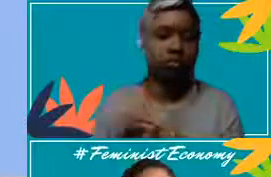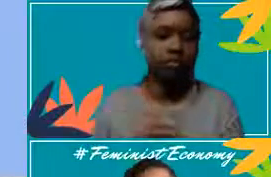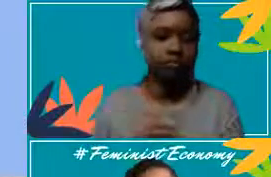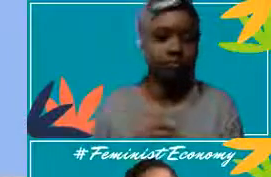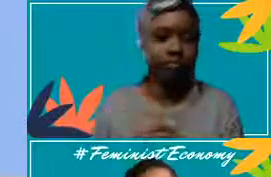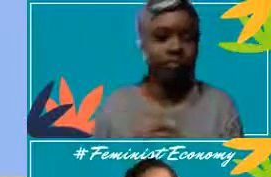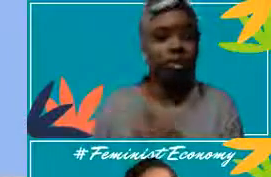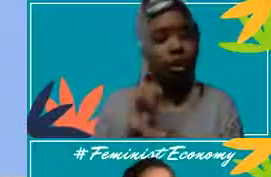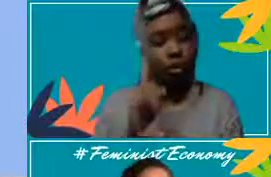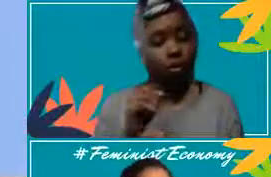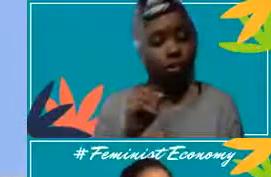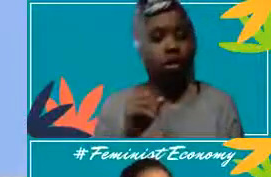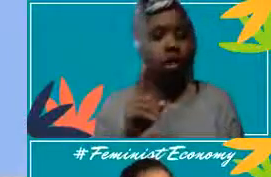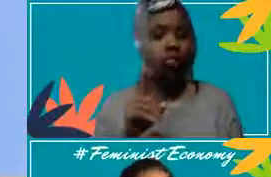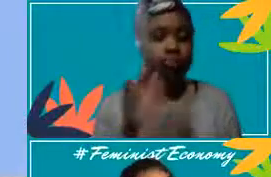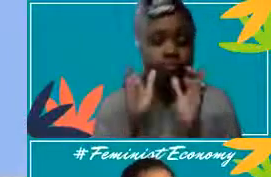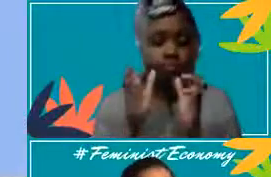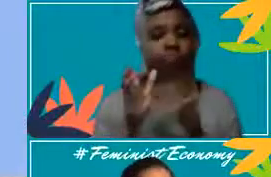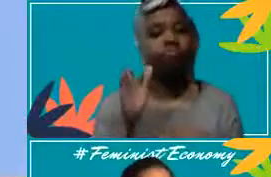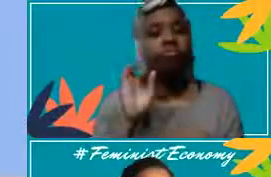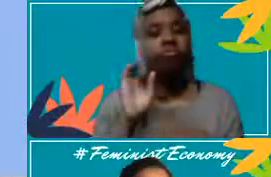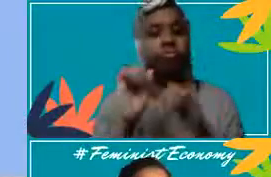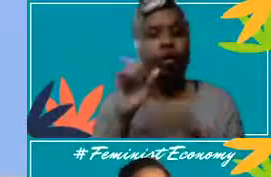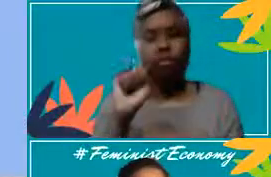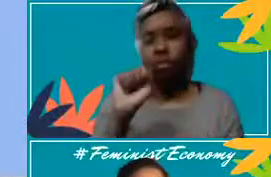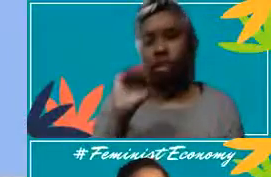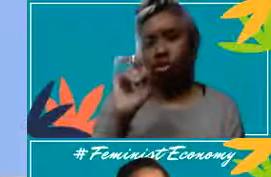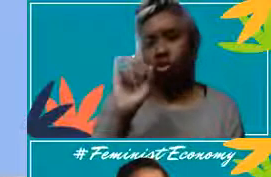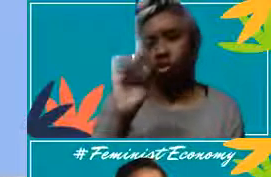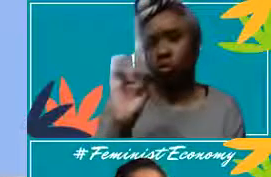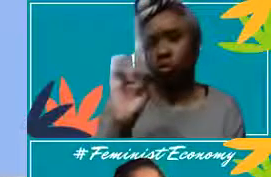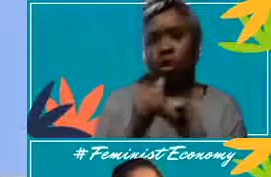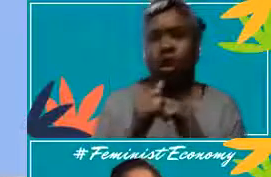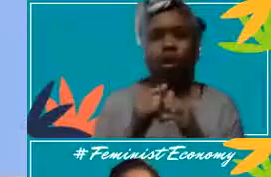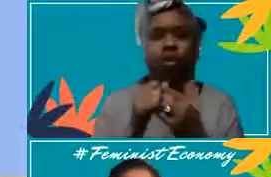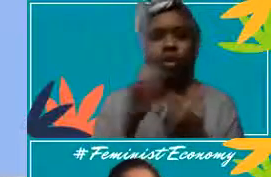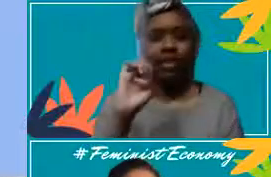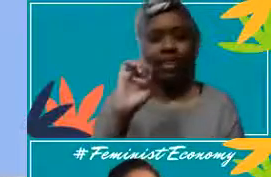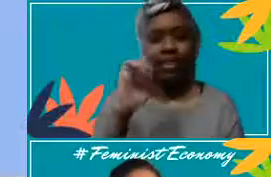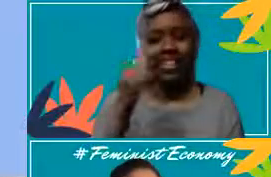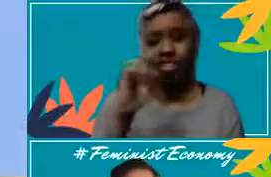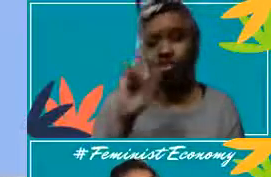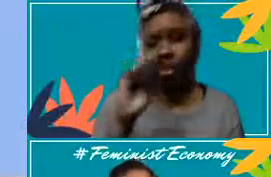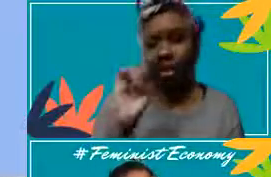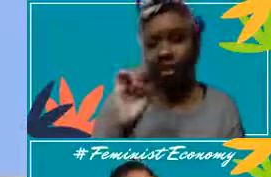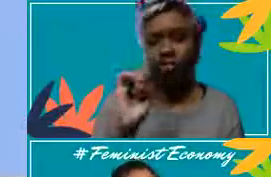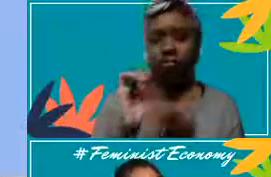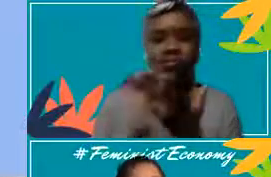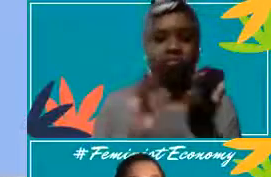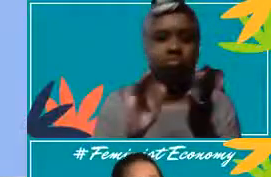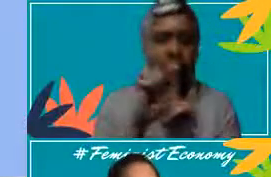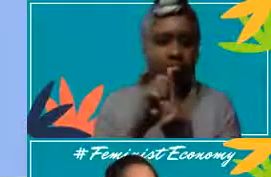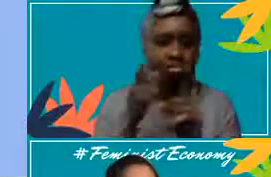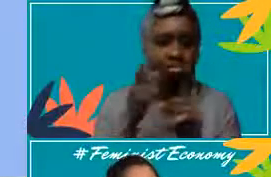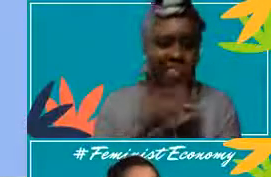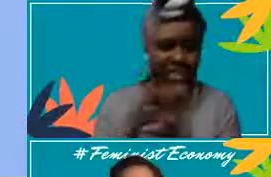bit from Simone about how extractive industry has led to the creation of man camps that often